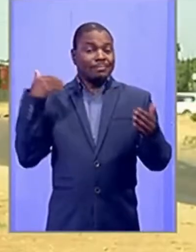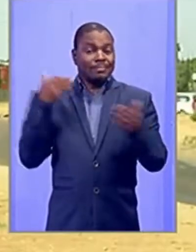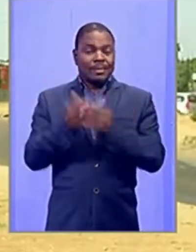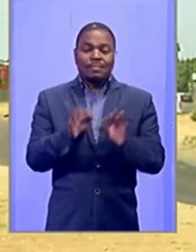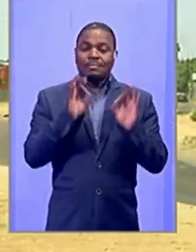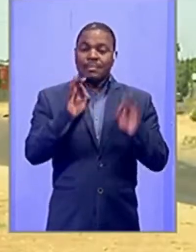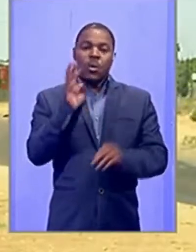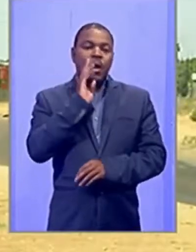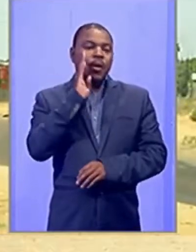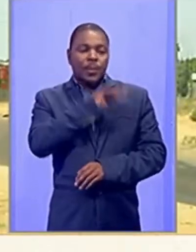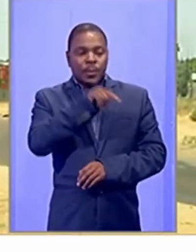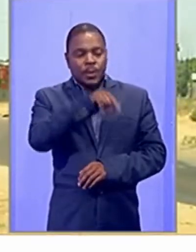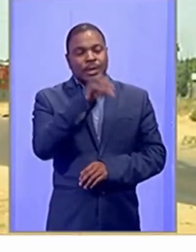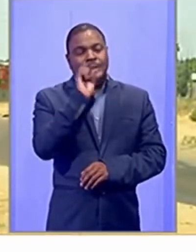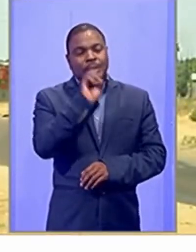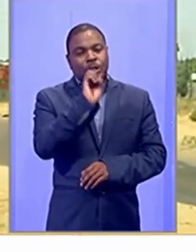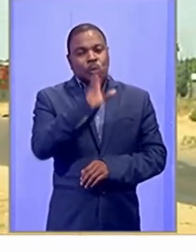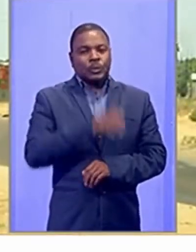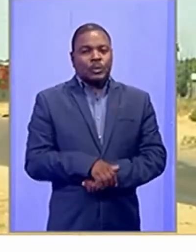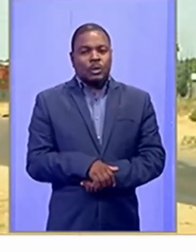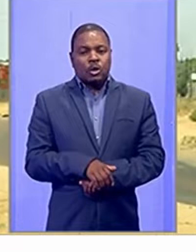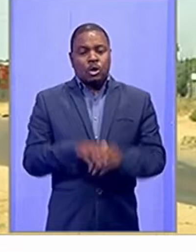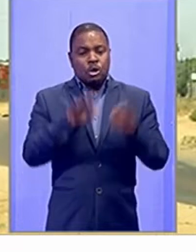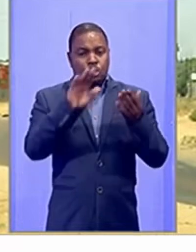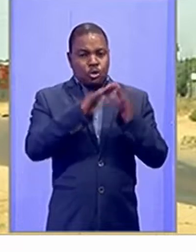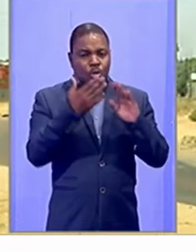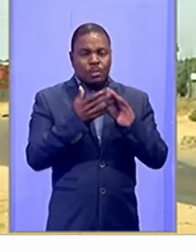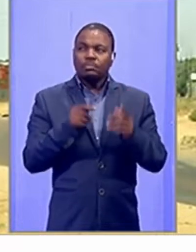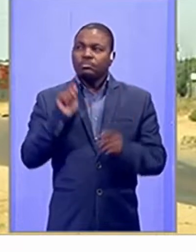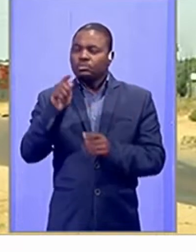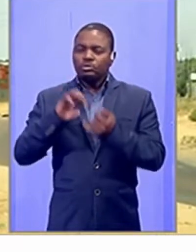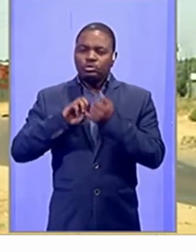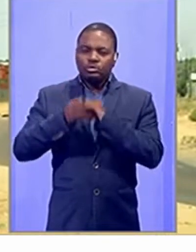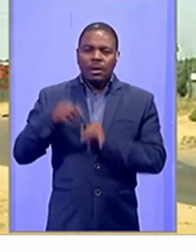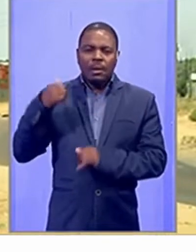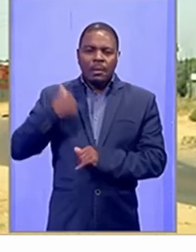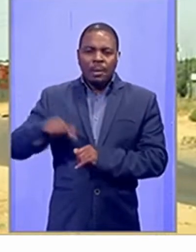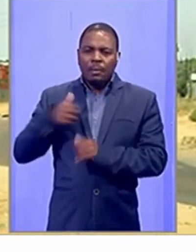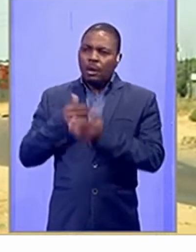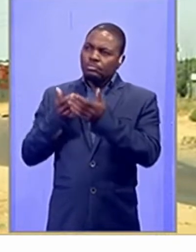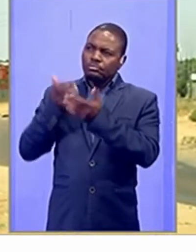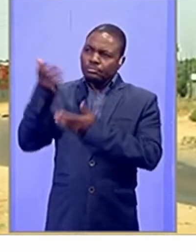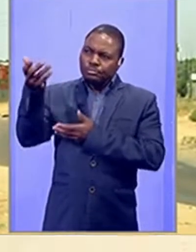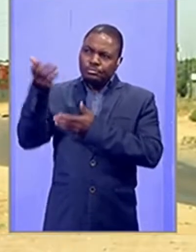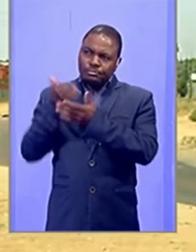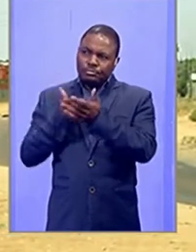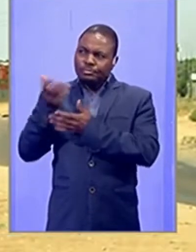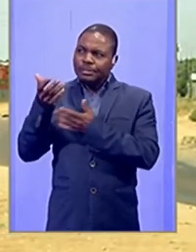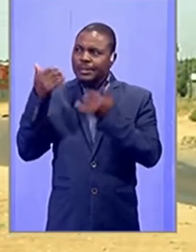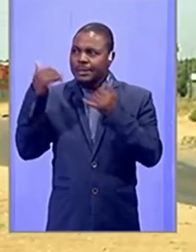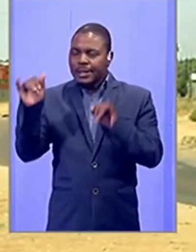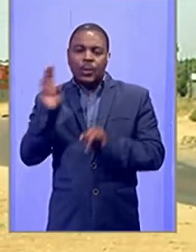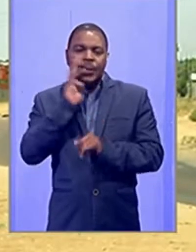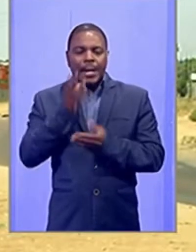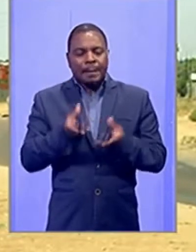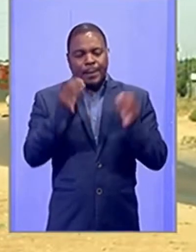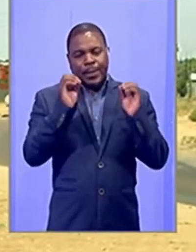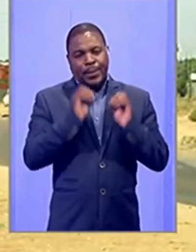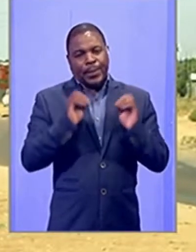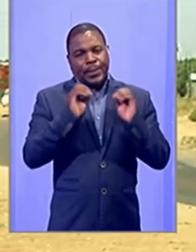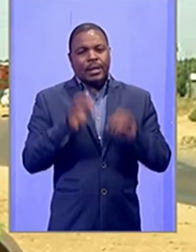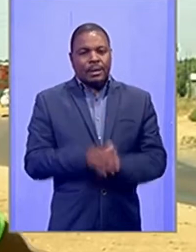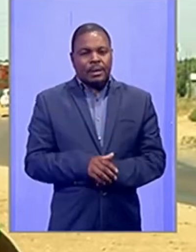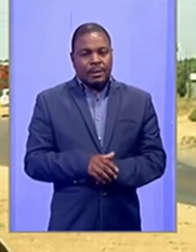sena meetse ka Seshego. Bjale badudi ge ba re ba boledišana le ba Mmasepala a ba khumane meetse. Bjale re le